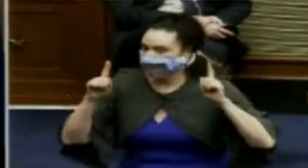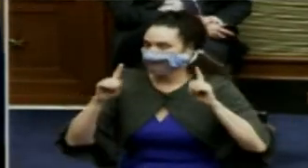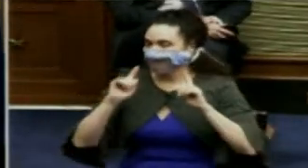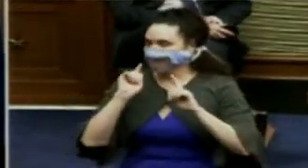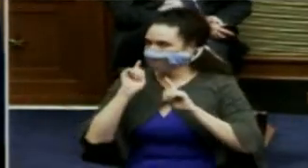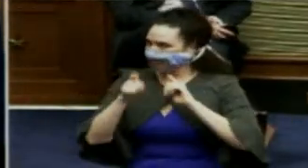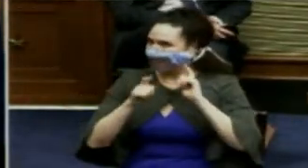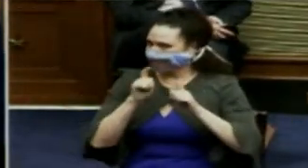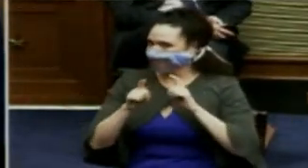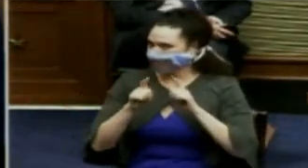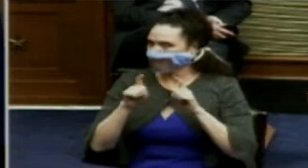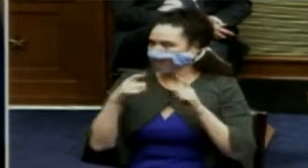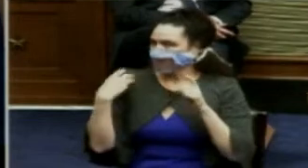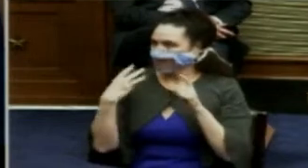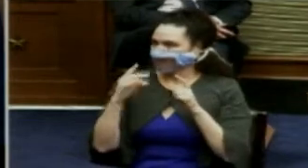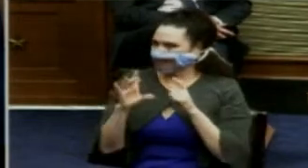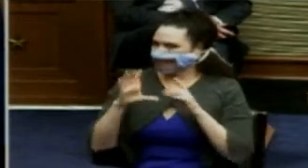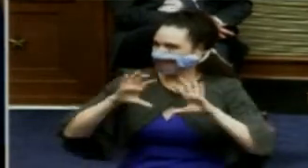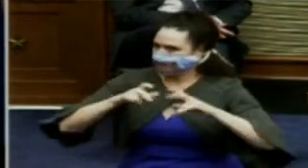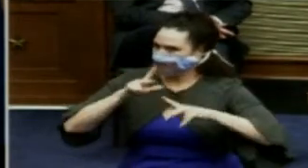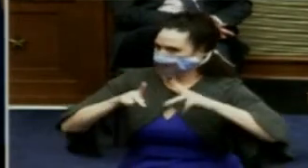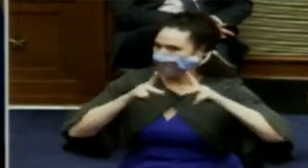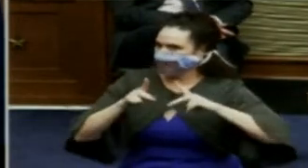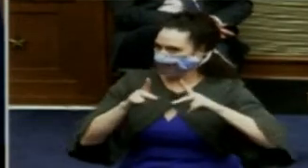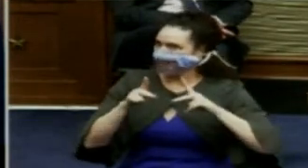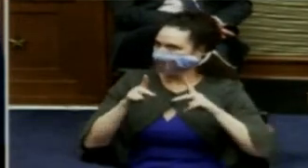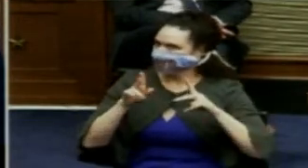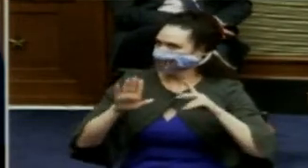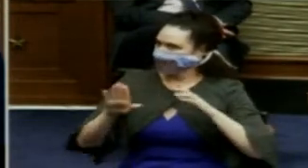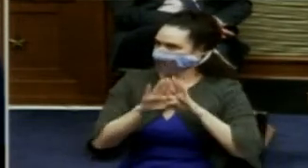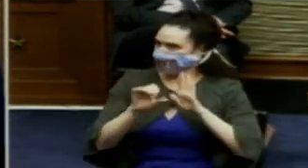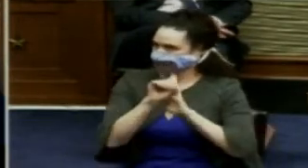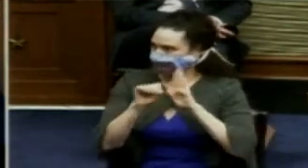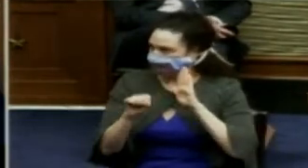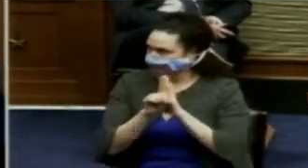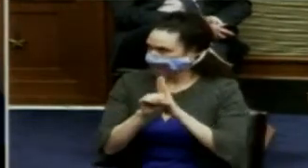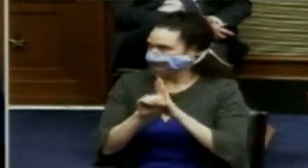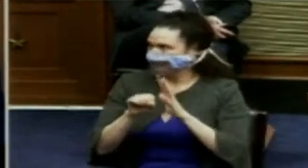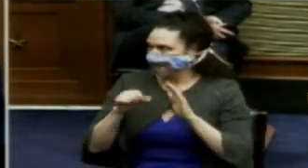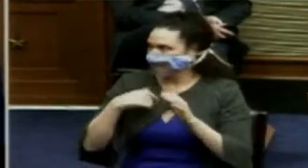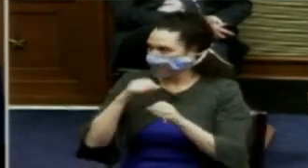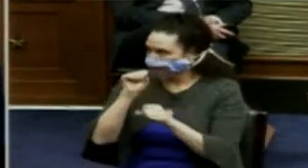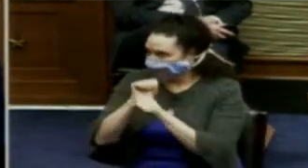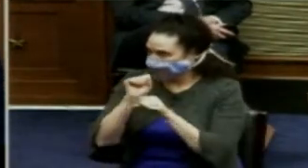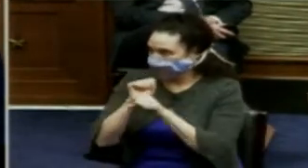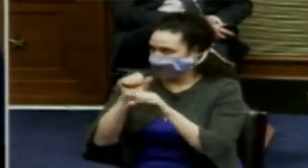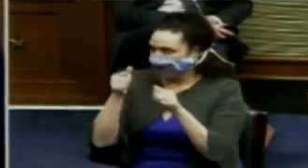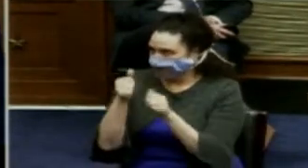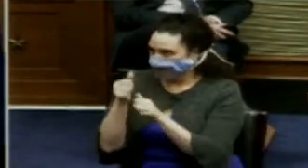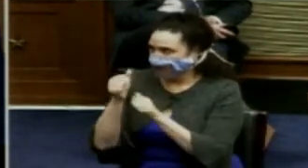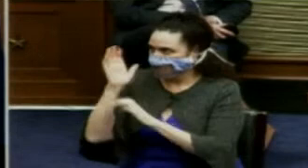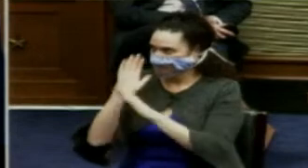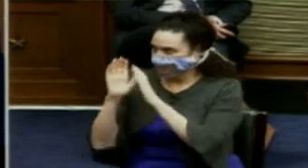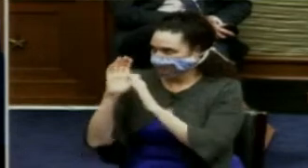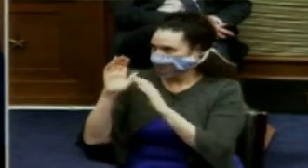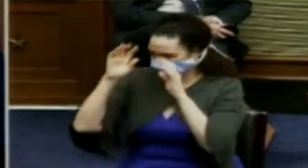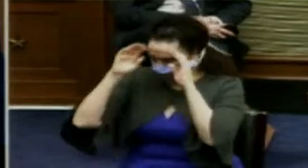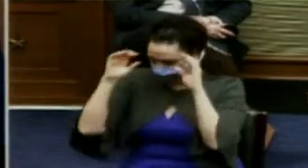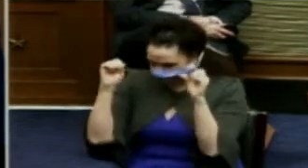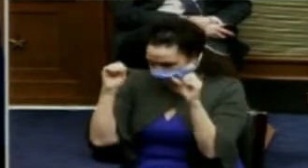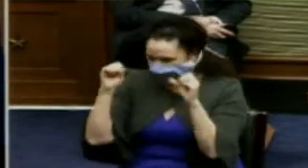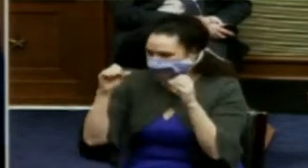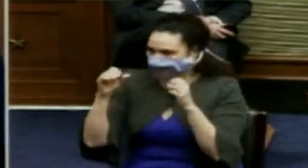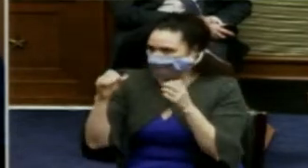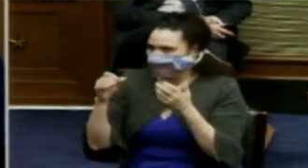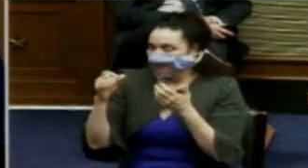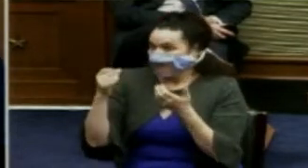Wingo, a D.C. veteran. I work for the U.S. Department of Defense, but the views I express today are my own and do not reflect the official policy or position of my